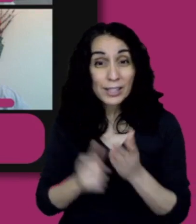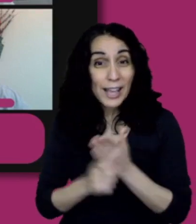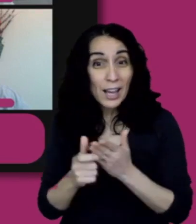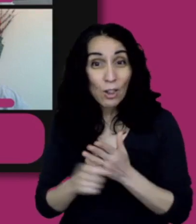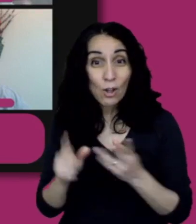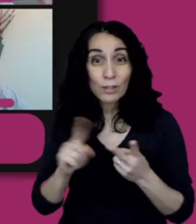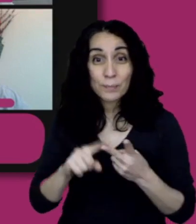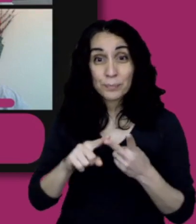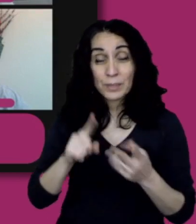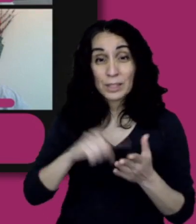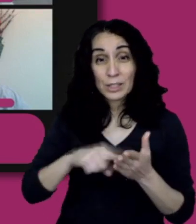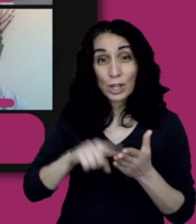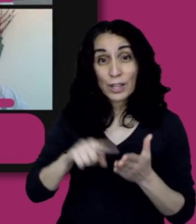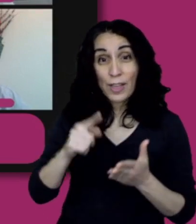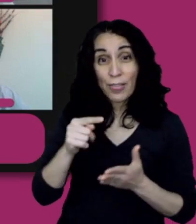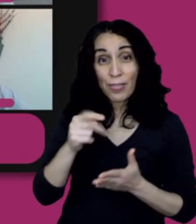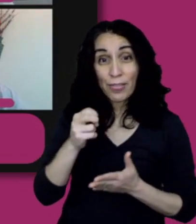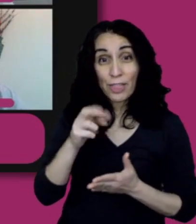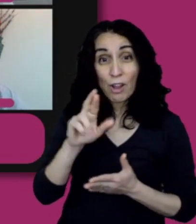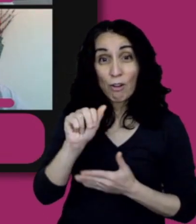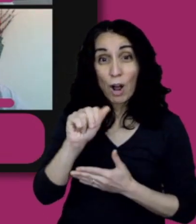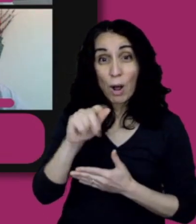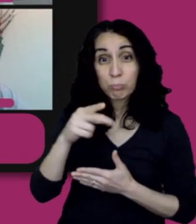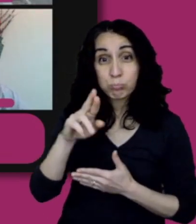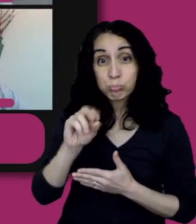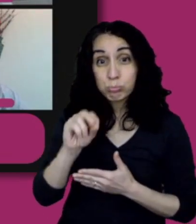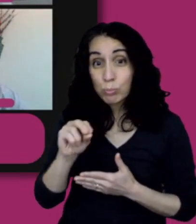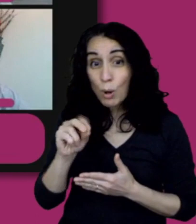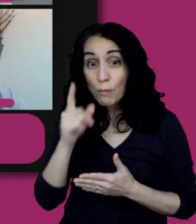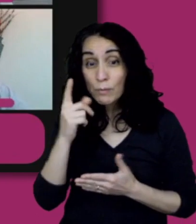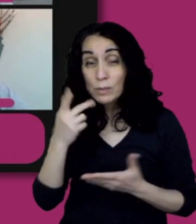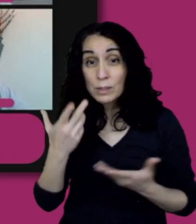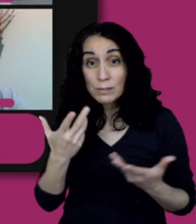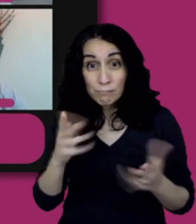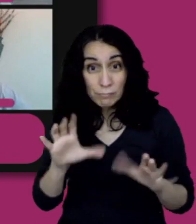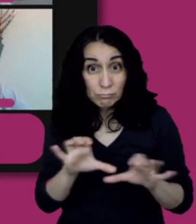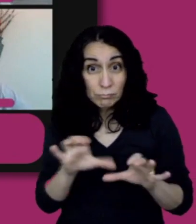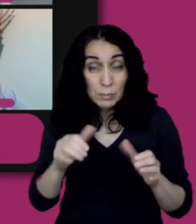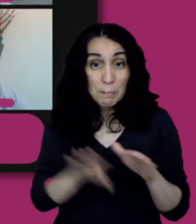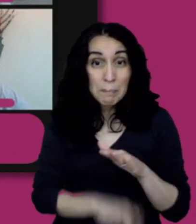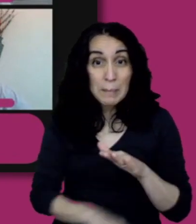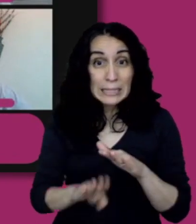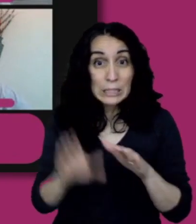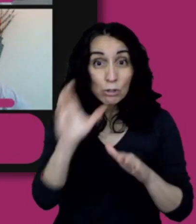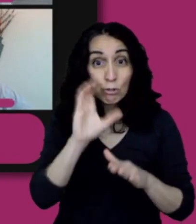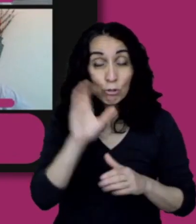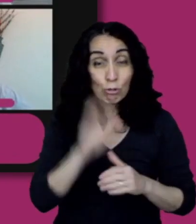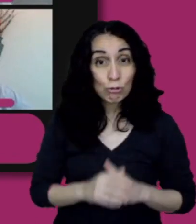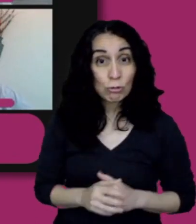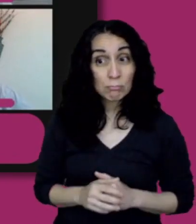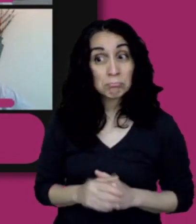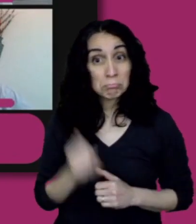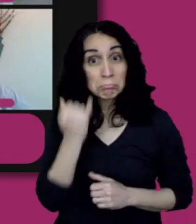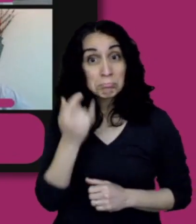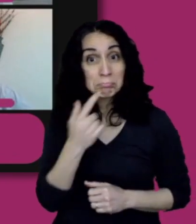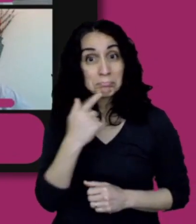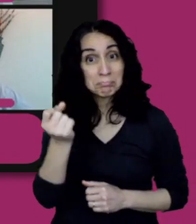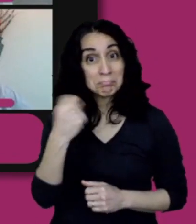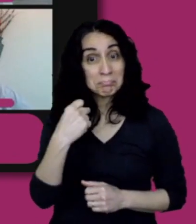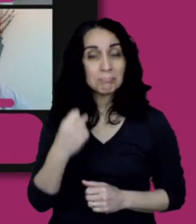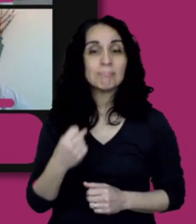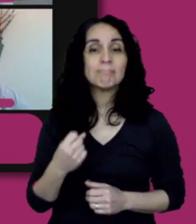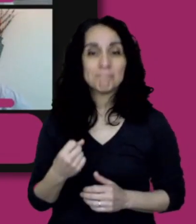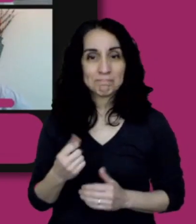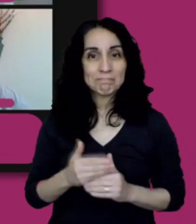you gone to, TheraPro? Have you looked to see, what's out there and done a basic search so far? And, if